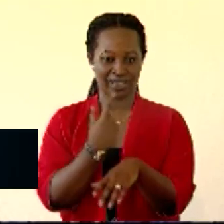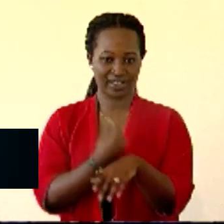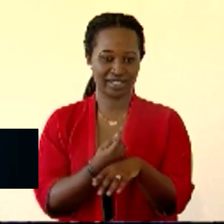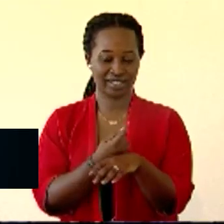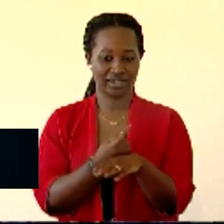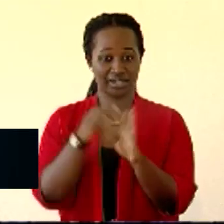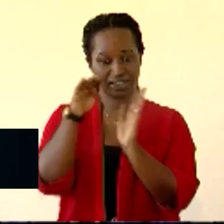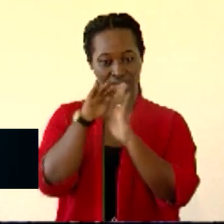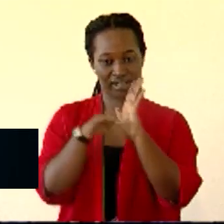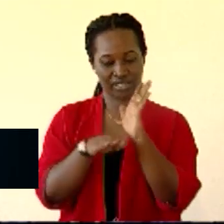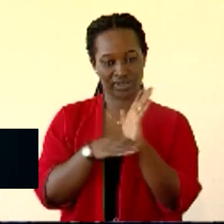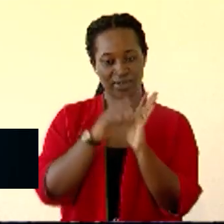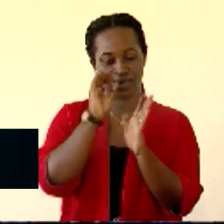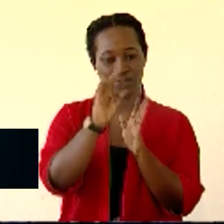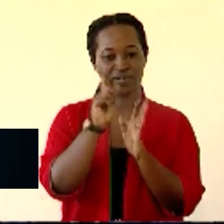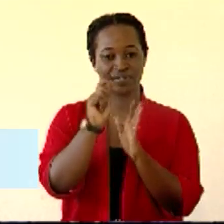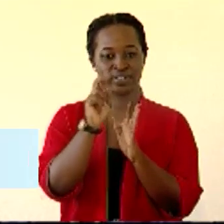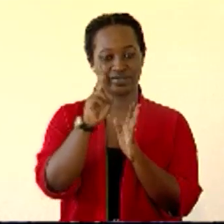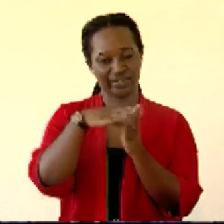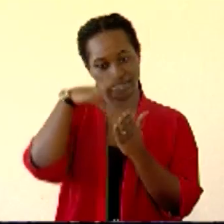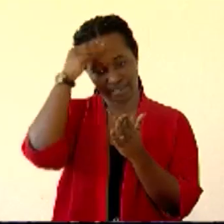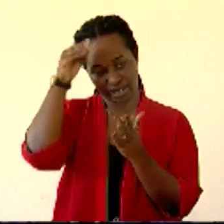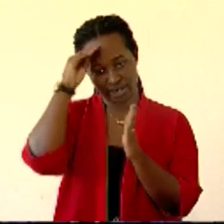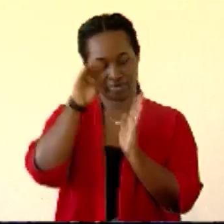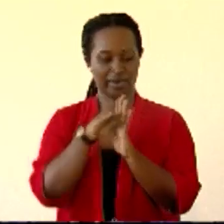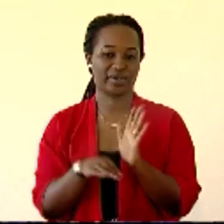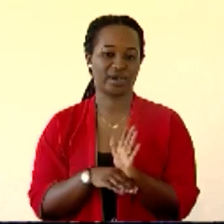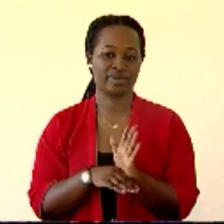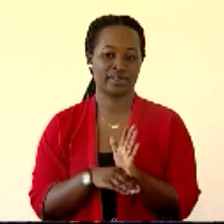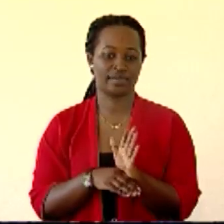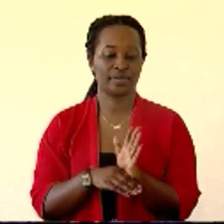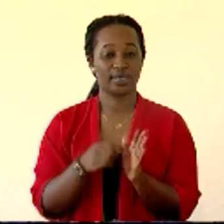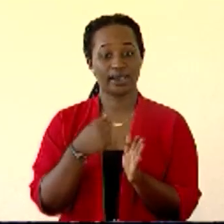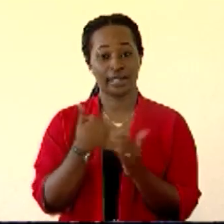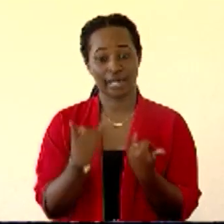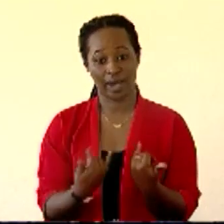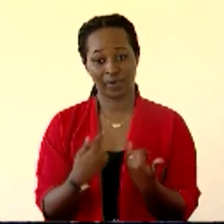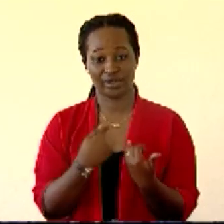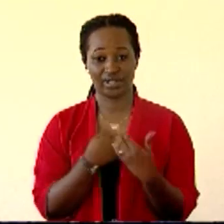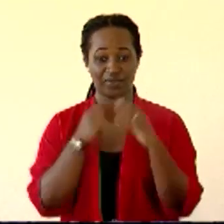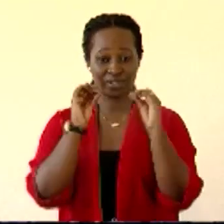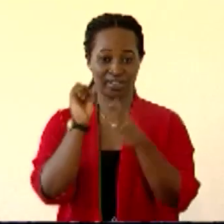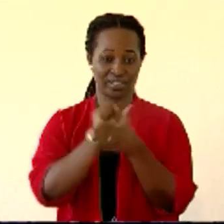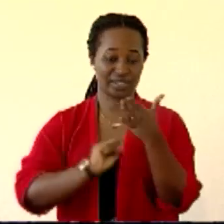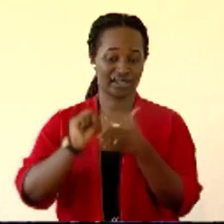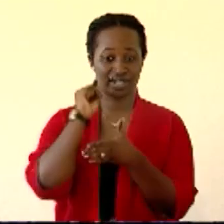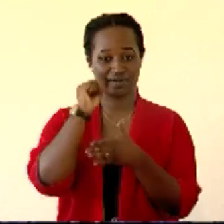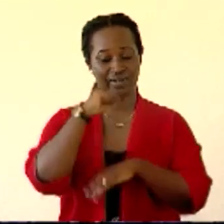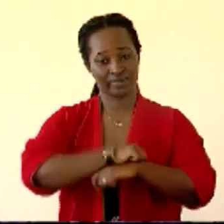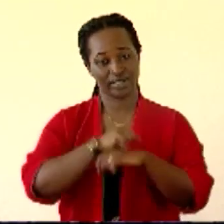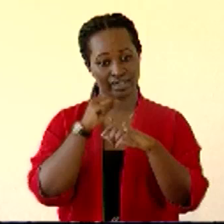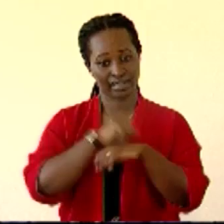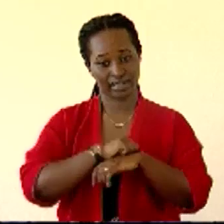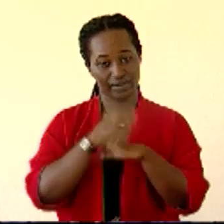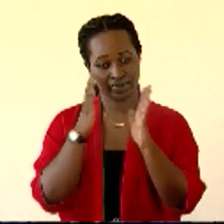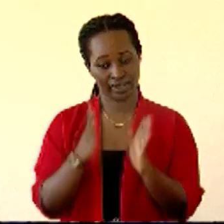of TV learning programs. Once again, I'll be with the Senior 5 class, and we are